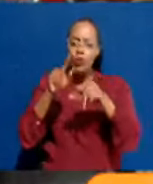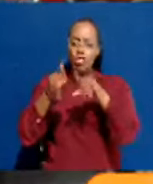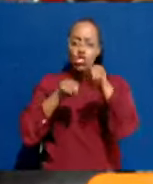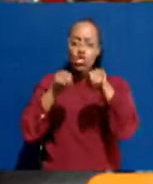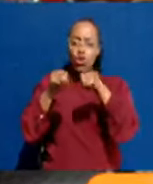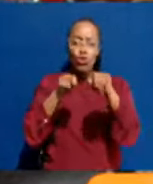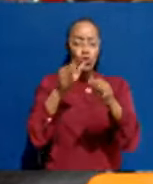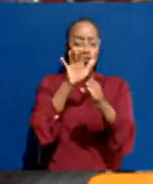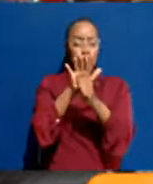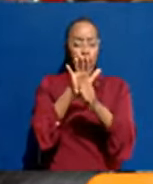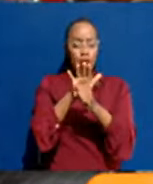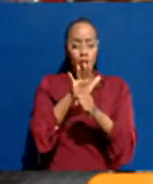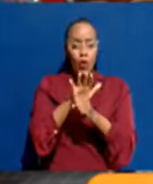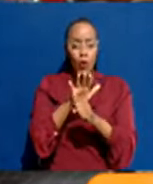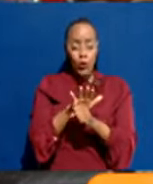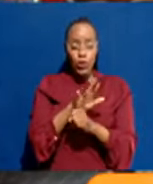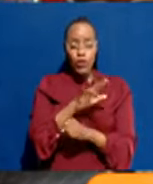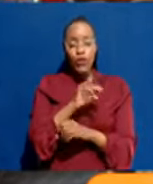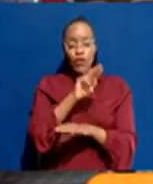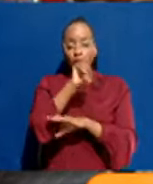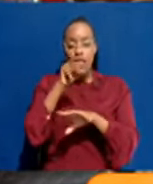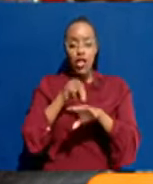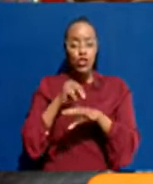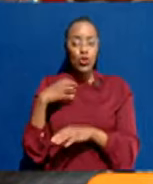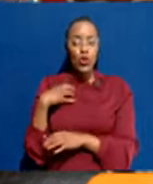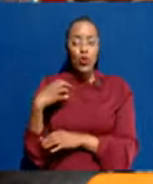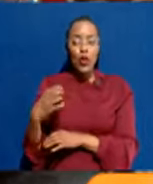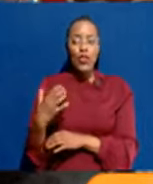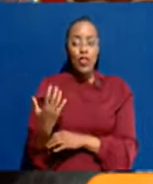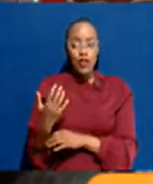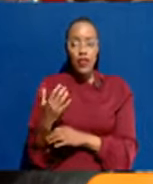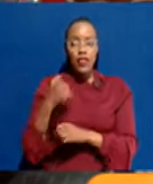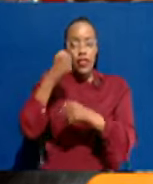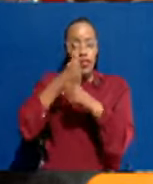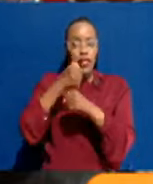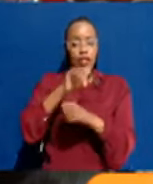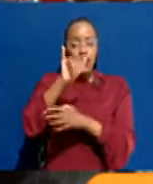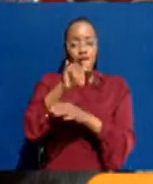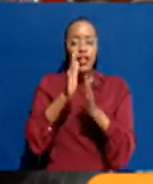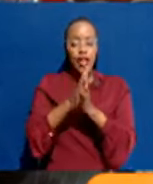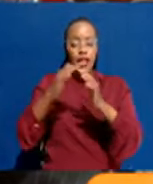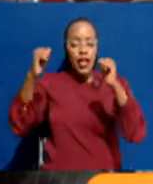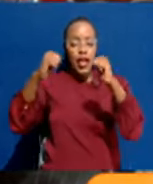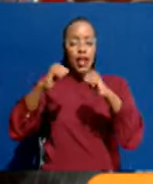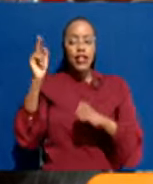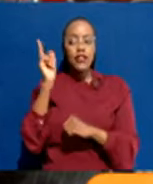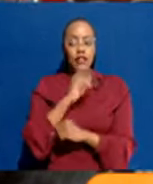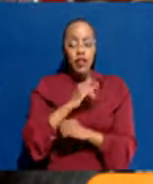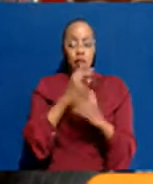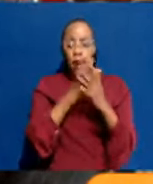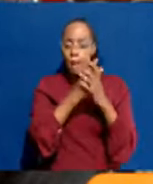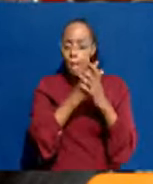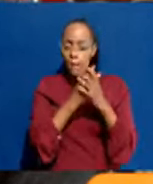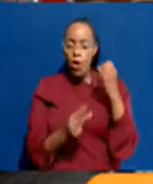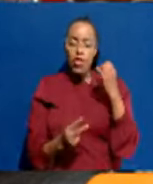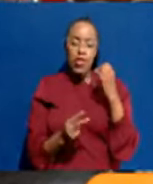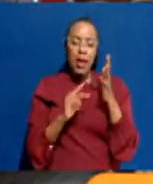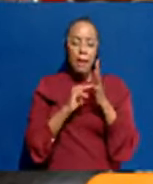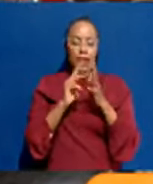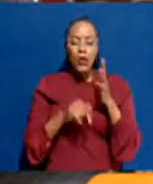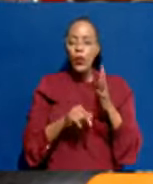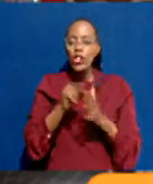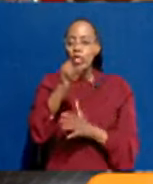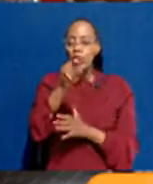of national wealth. And they did that, and they agreed, both of them. Yeah. Before that, you know,